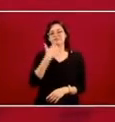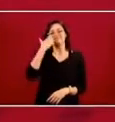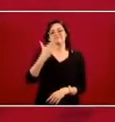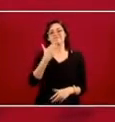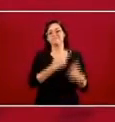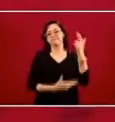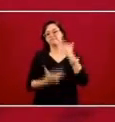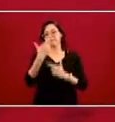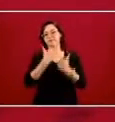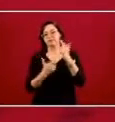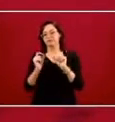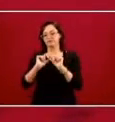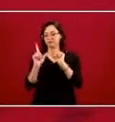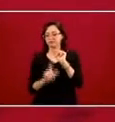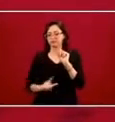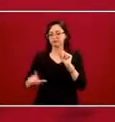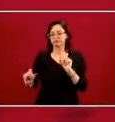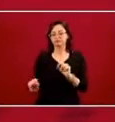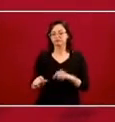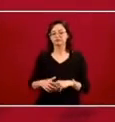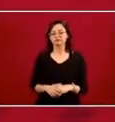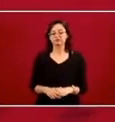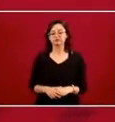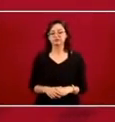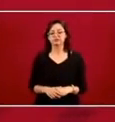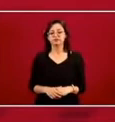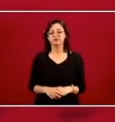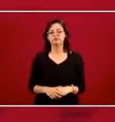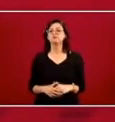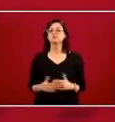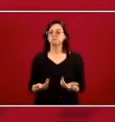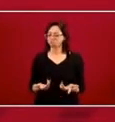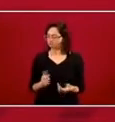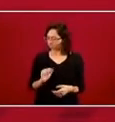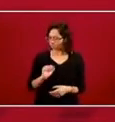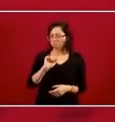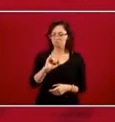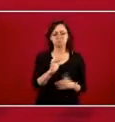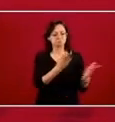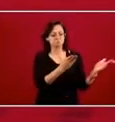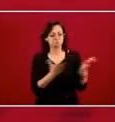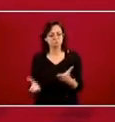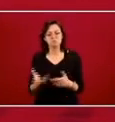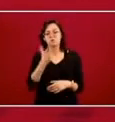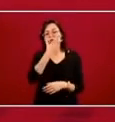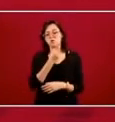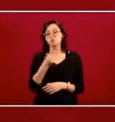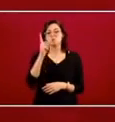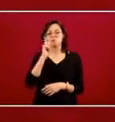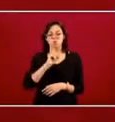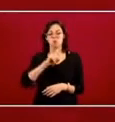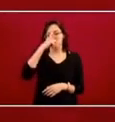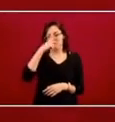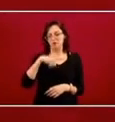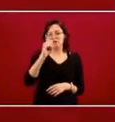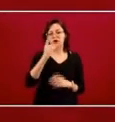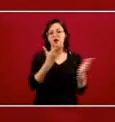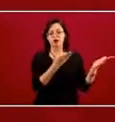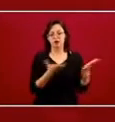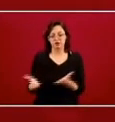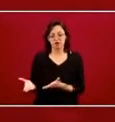holiday. And let me emphasize this: we are not having vacation period this year. But of course, a lot of